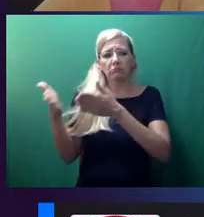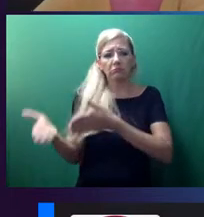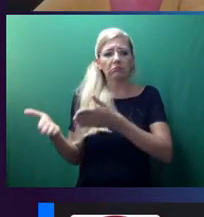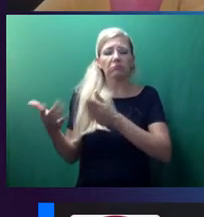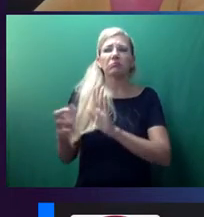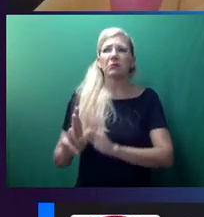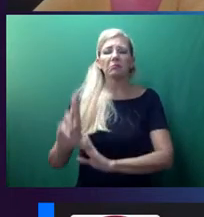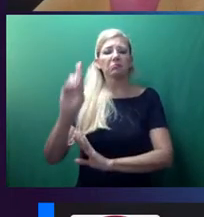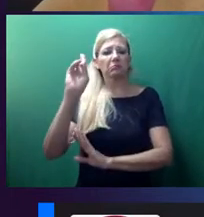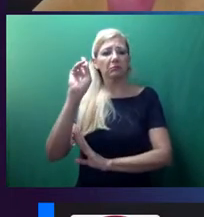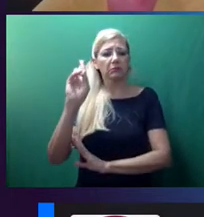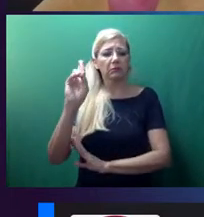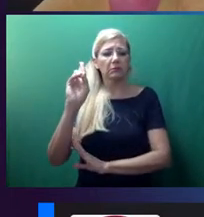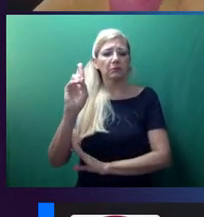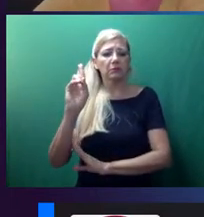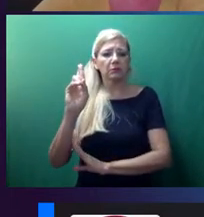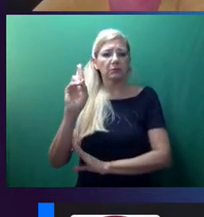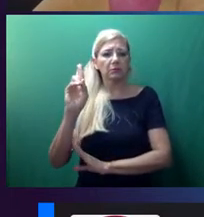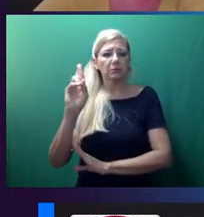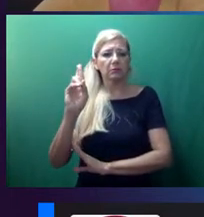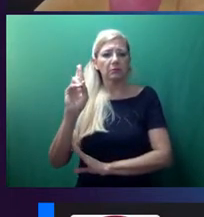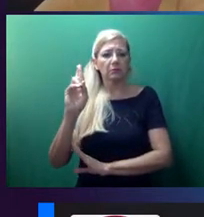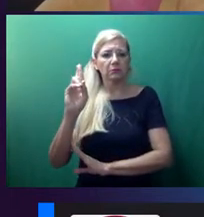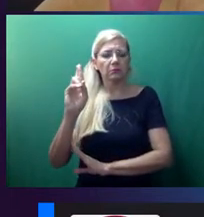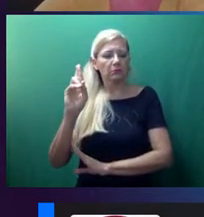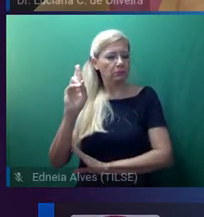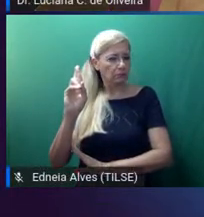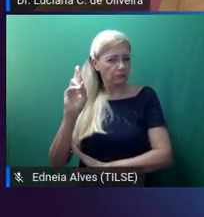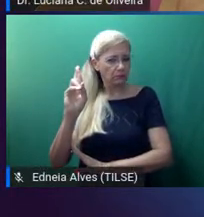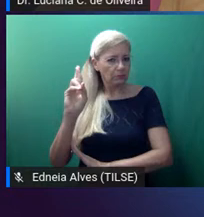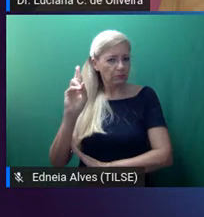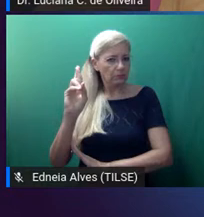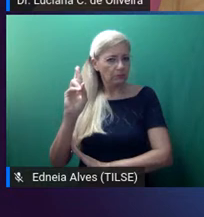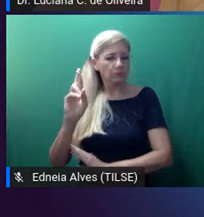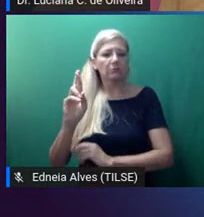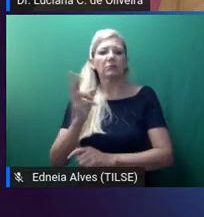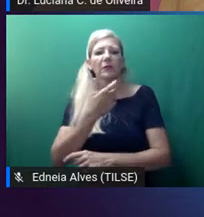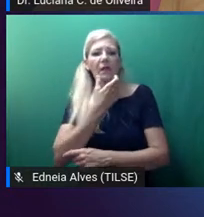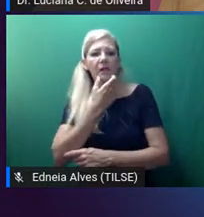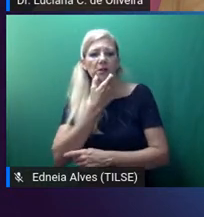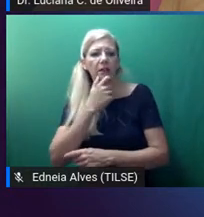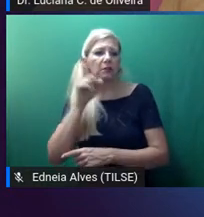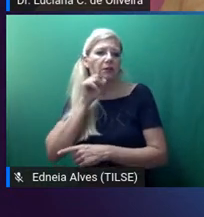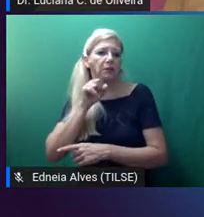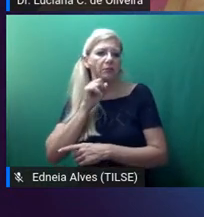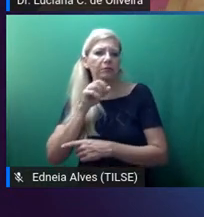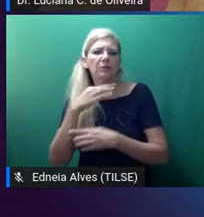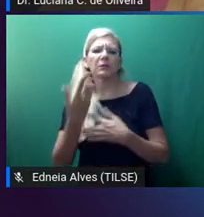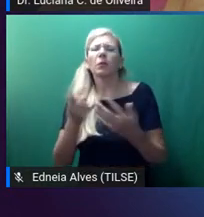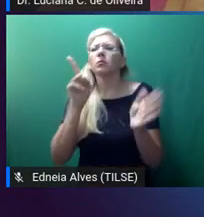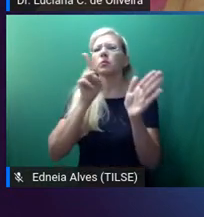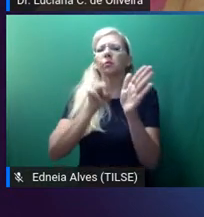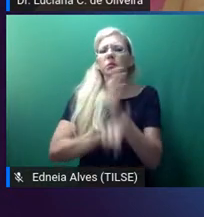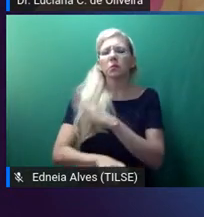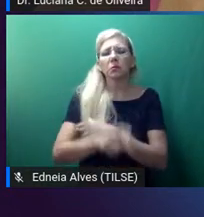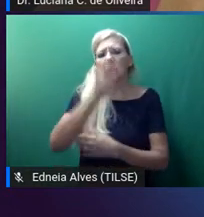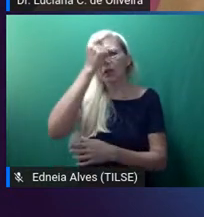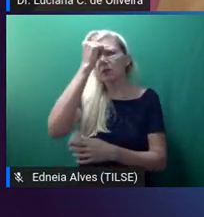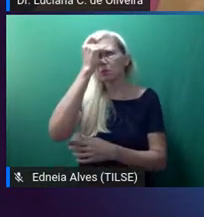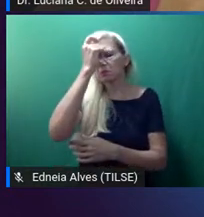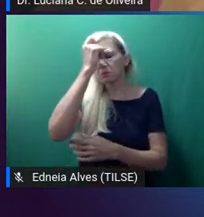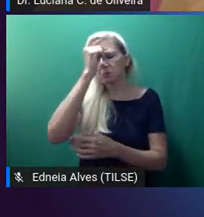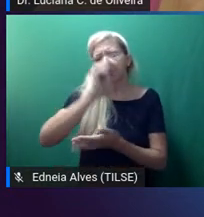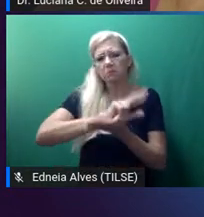represents British and American English, basically. So how do we question those ideas?